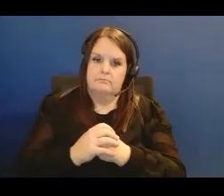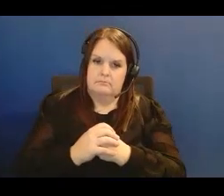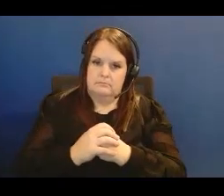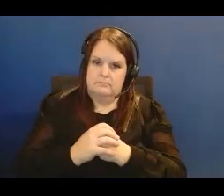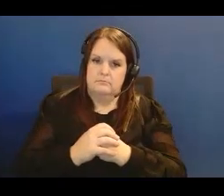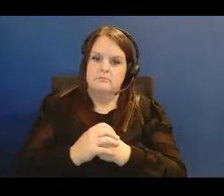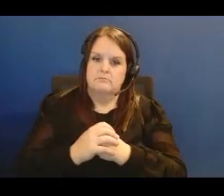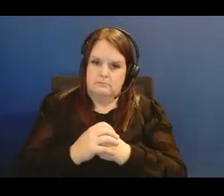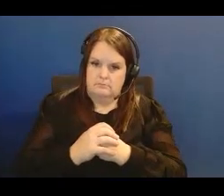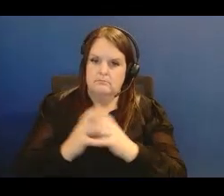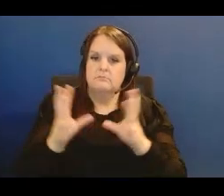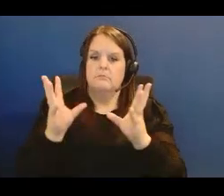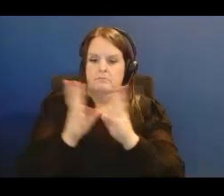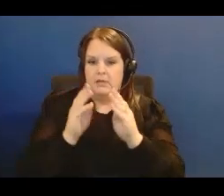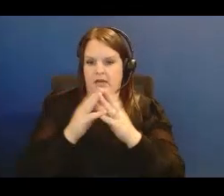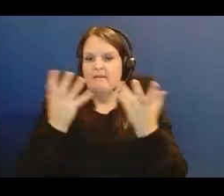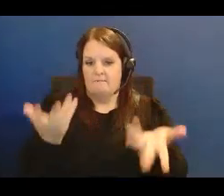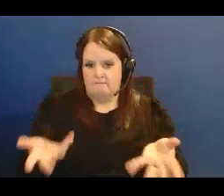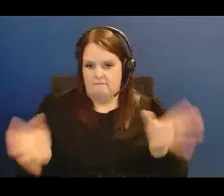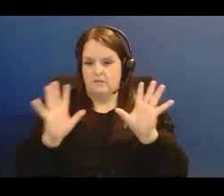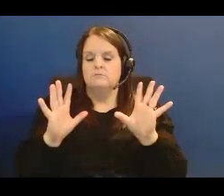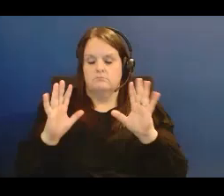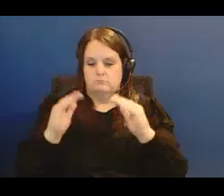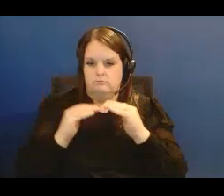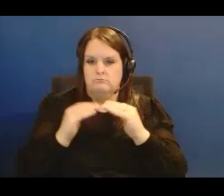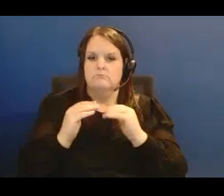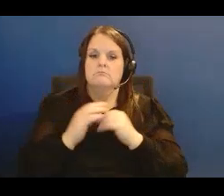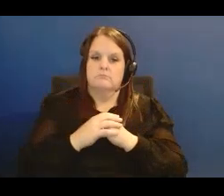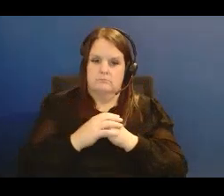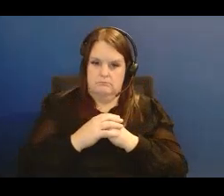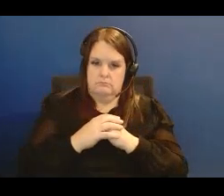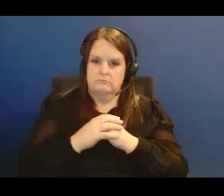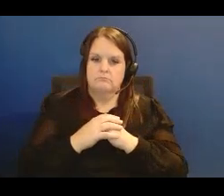Yes, the meeting is recording. Thank you.